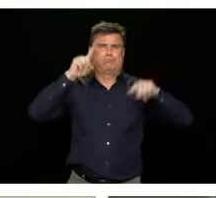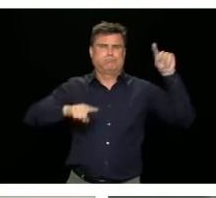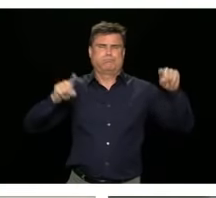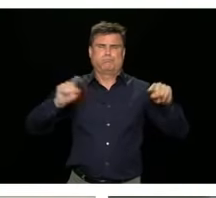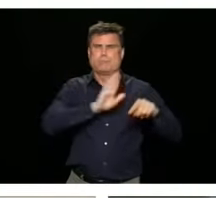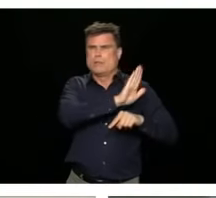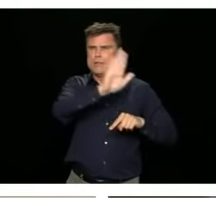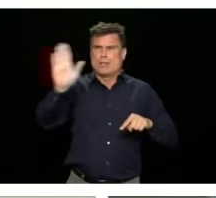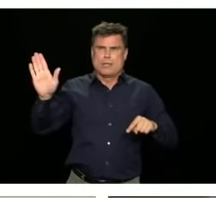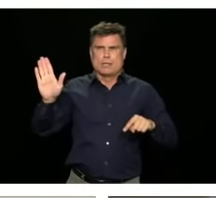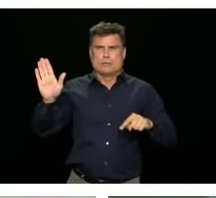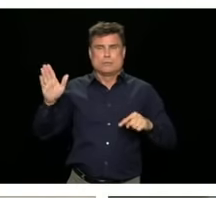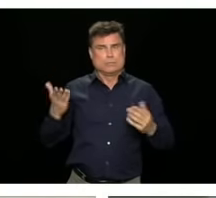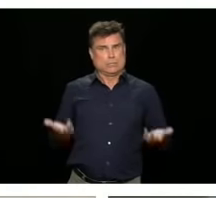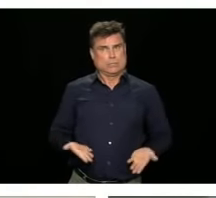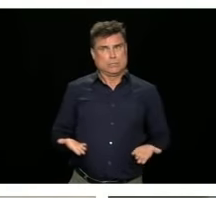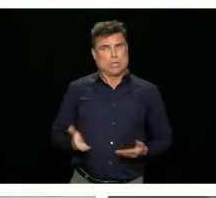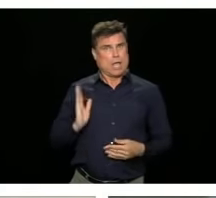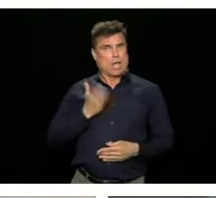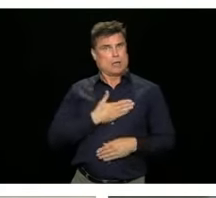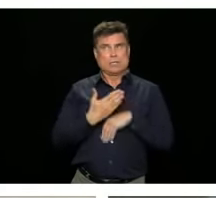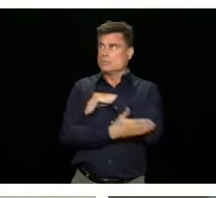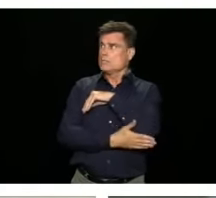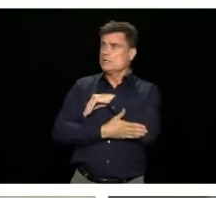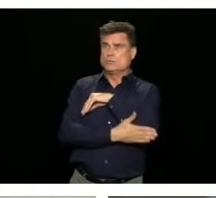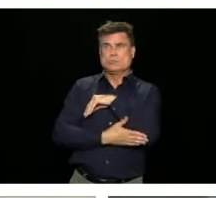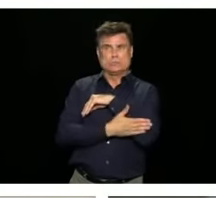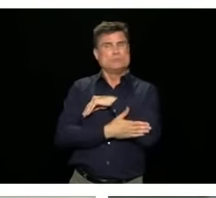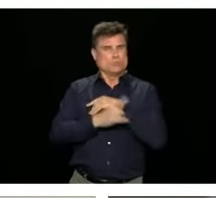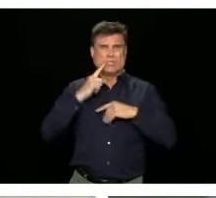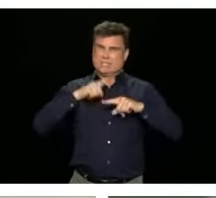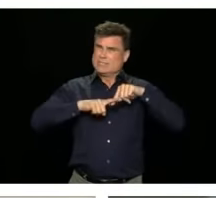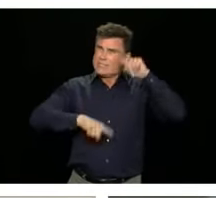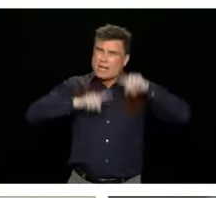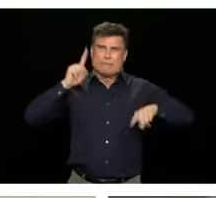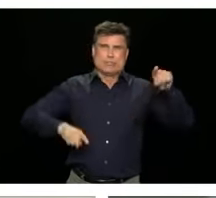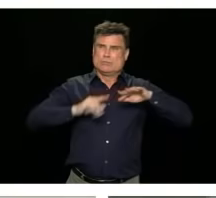to know these histories. One thing, if there is one